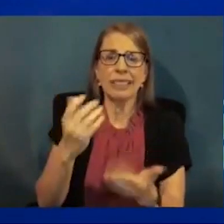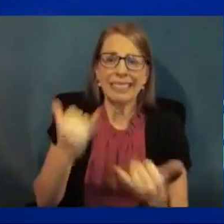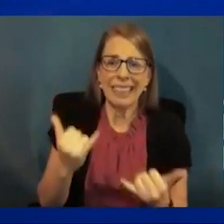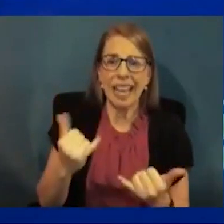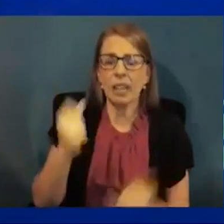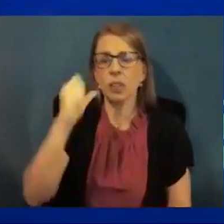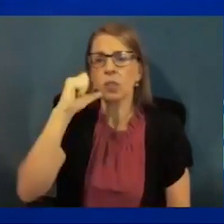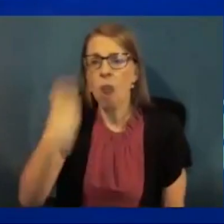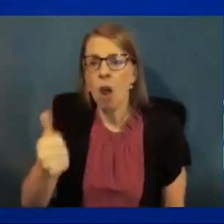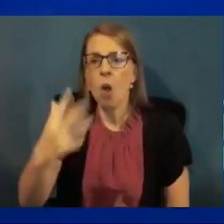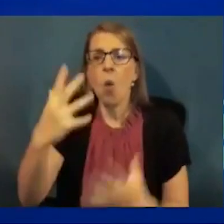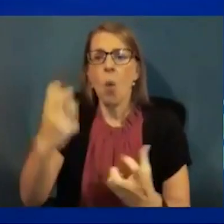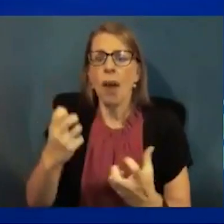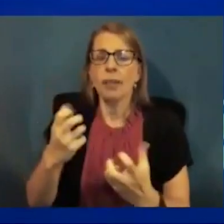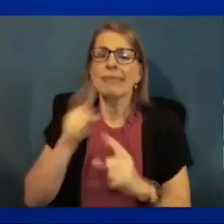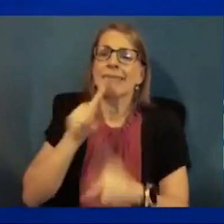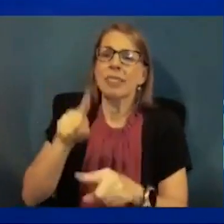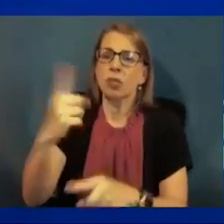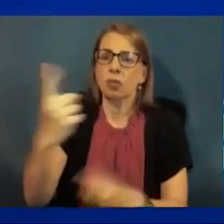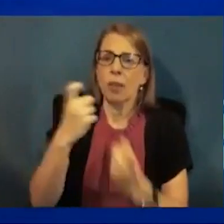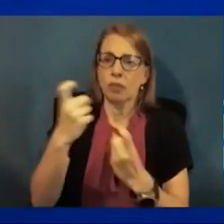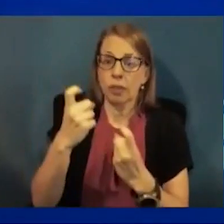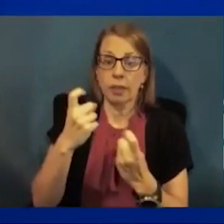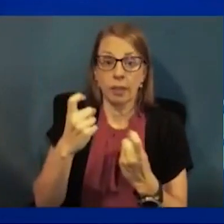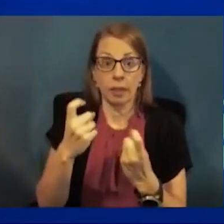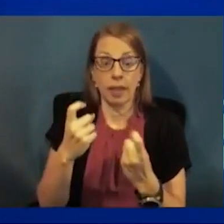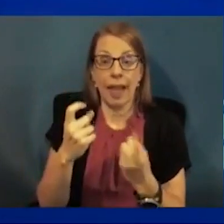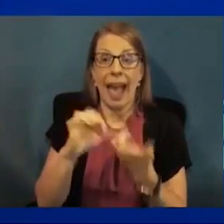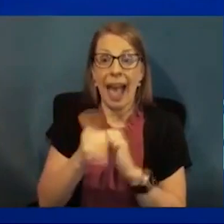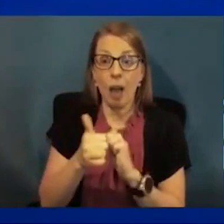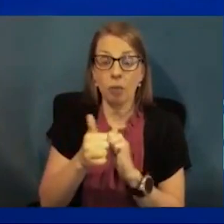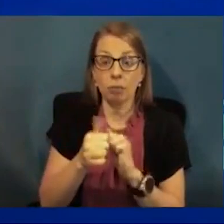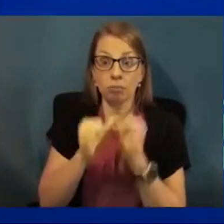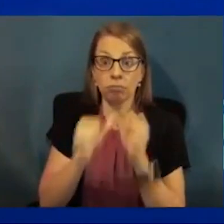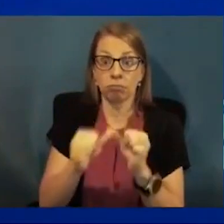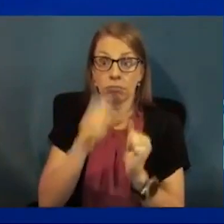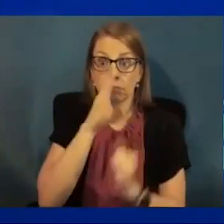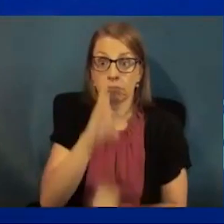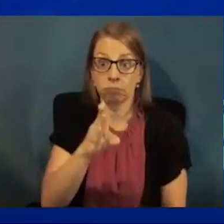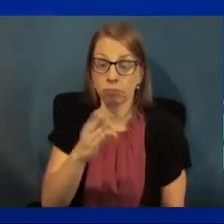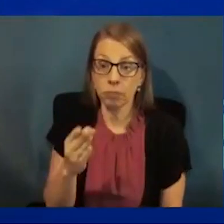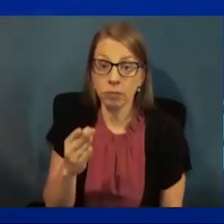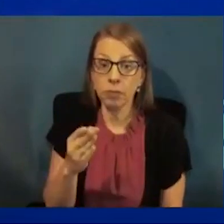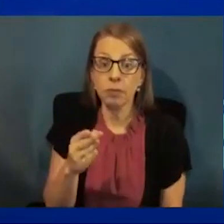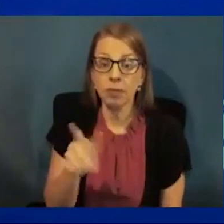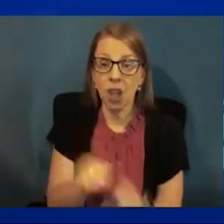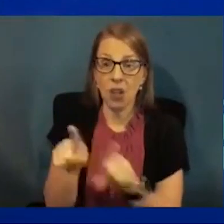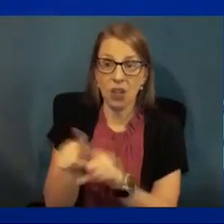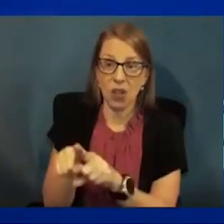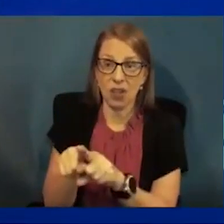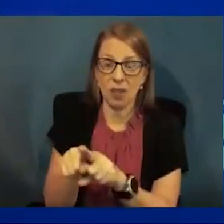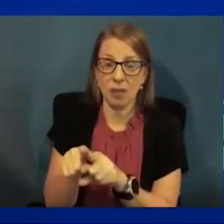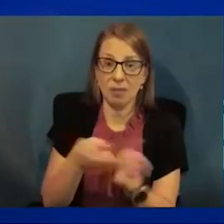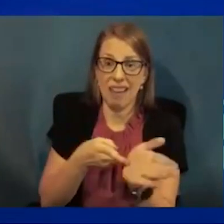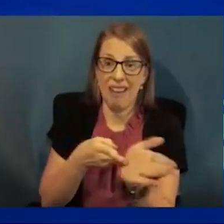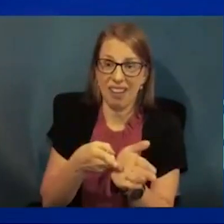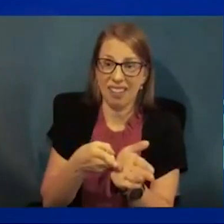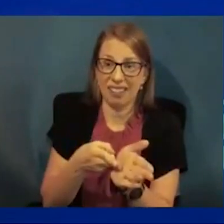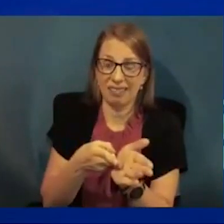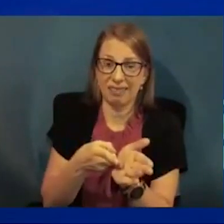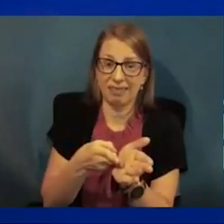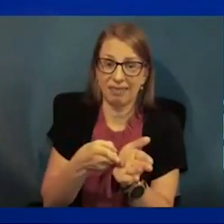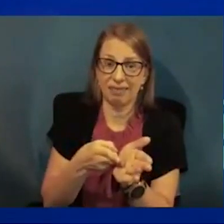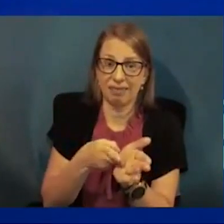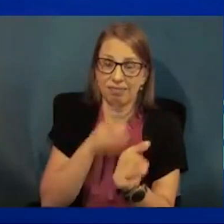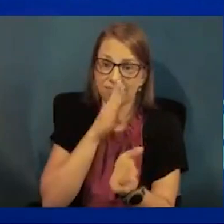way to keep being earnest, and that is to also be honest. We've said to